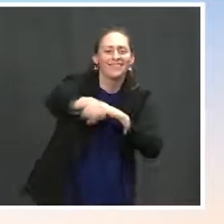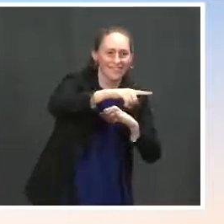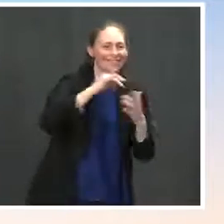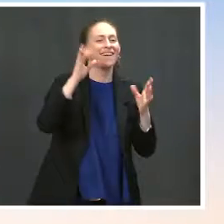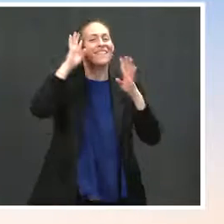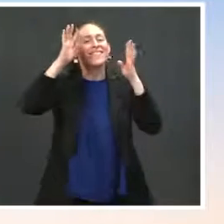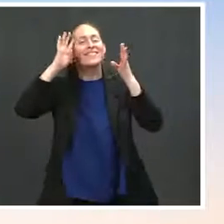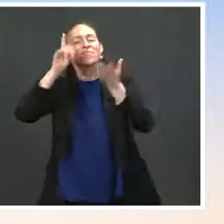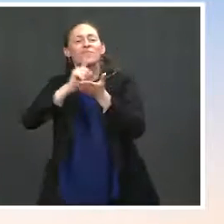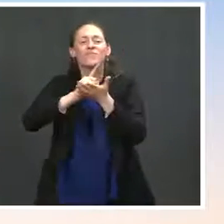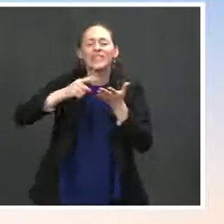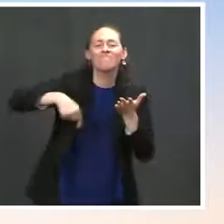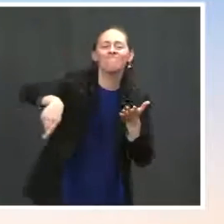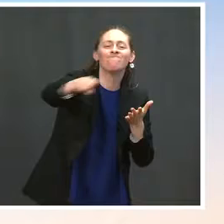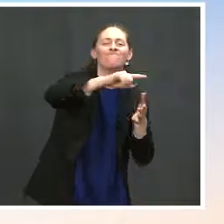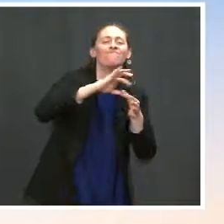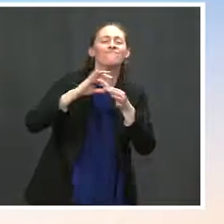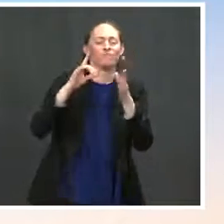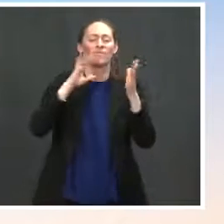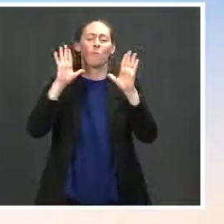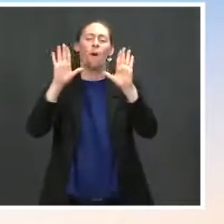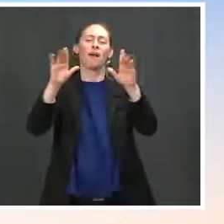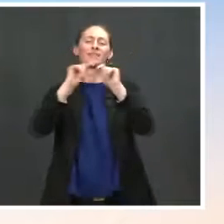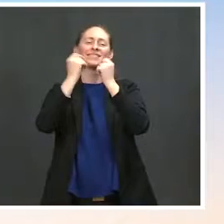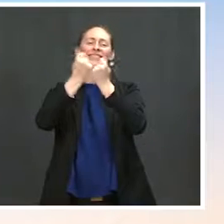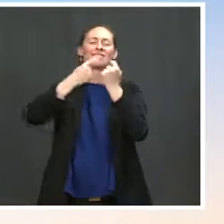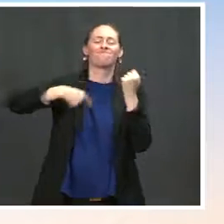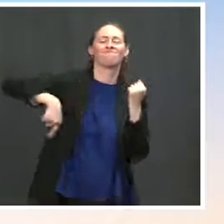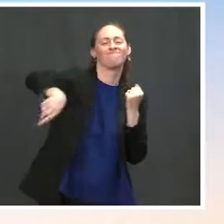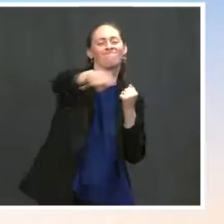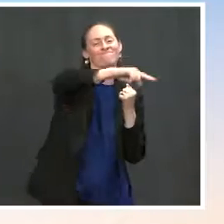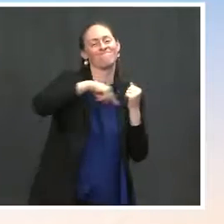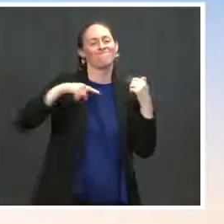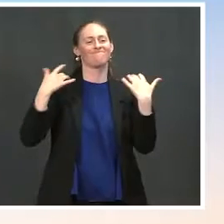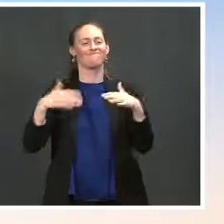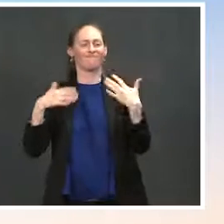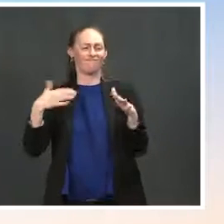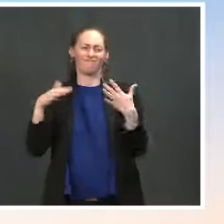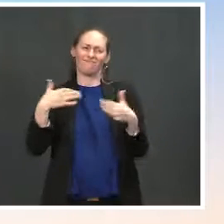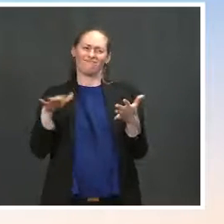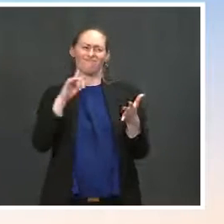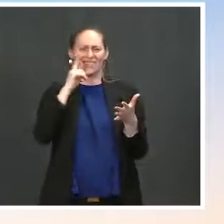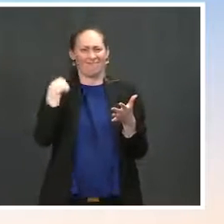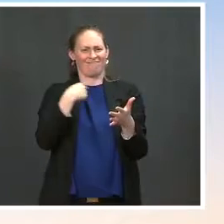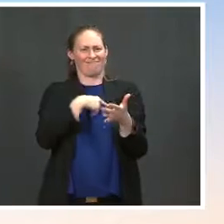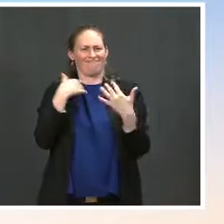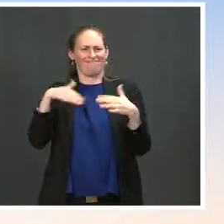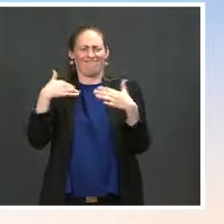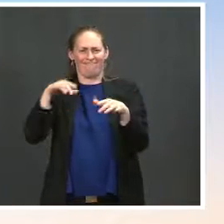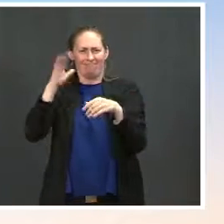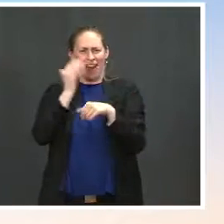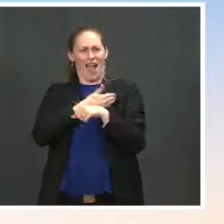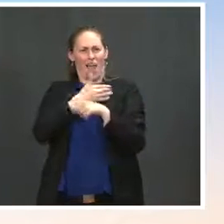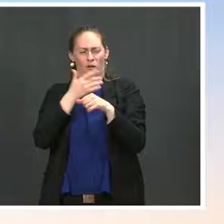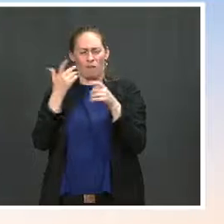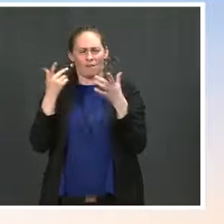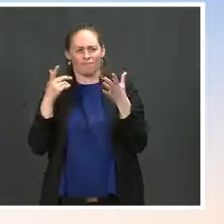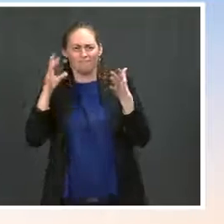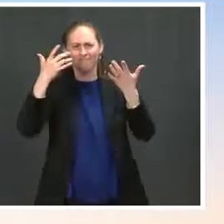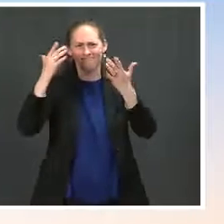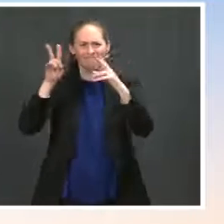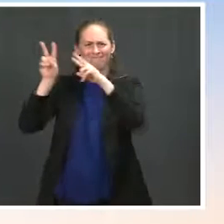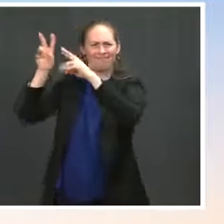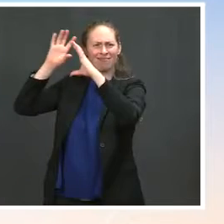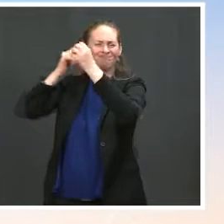and the remarkable team of climate and clean energy experts across the federal government behind this president's vision, not